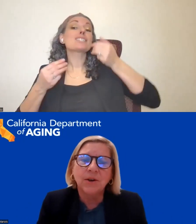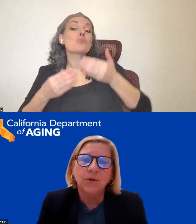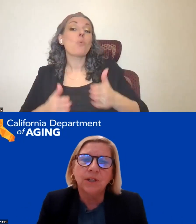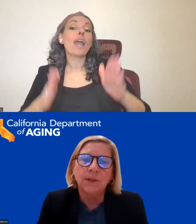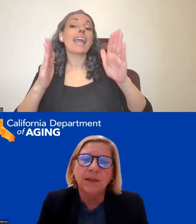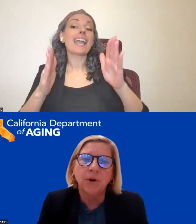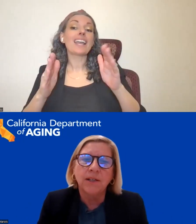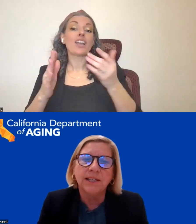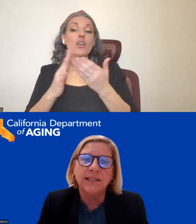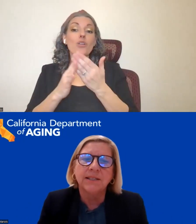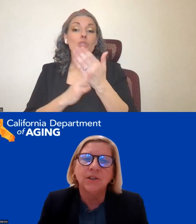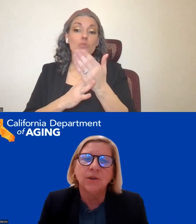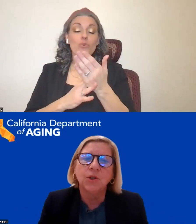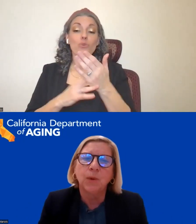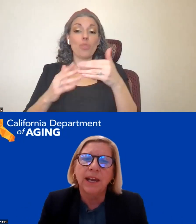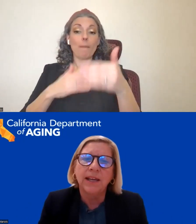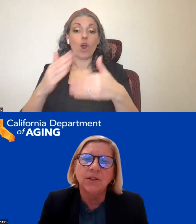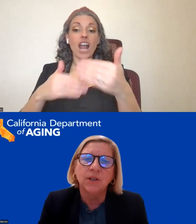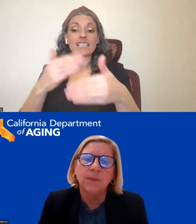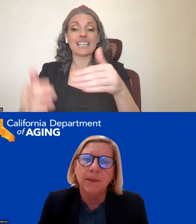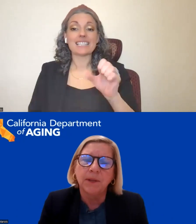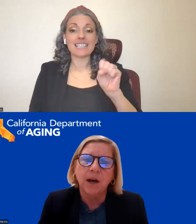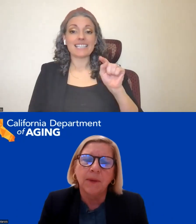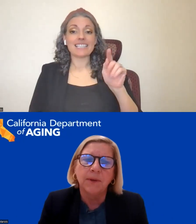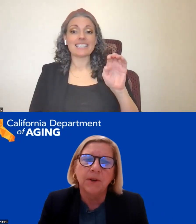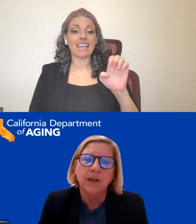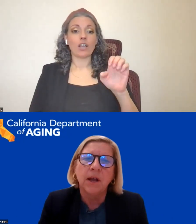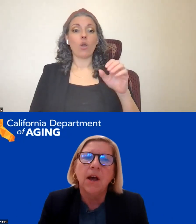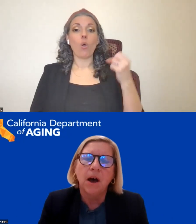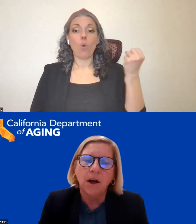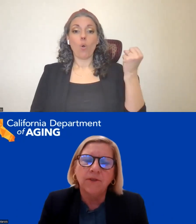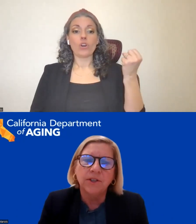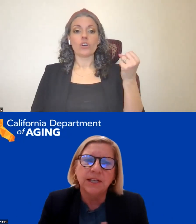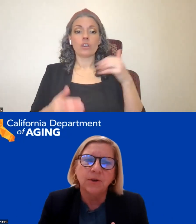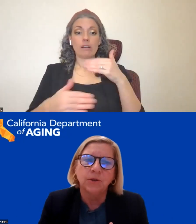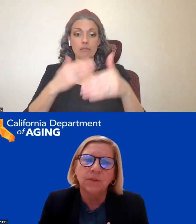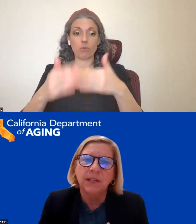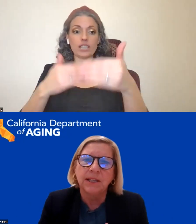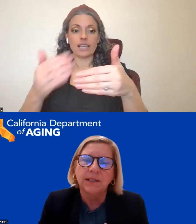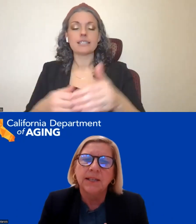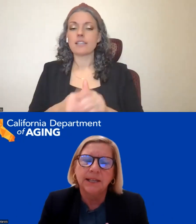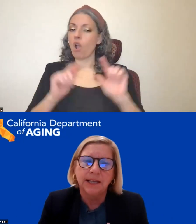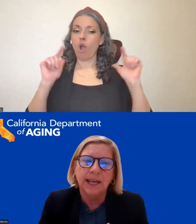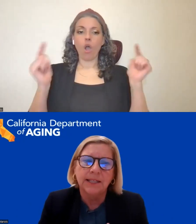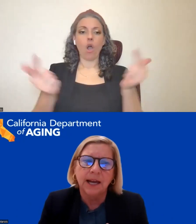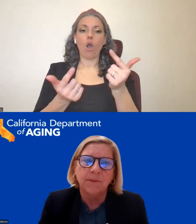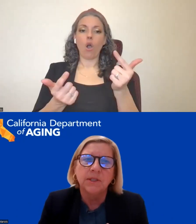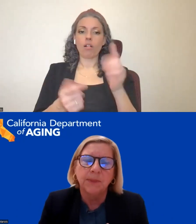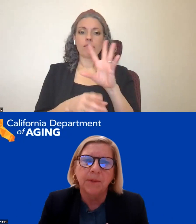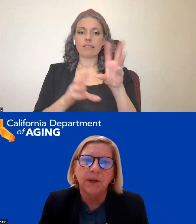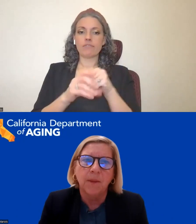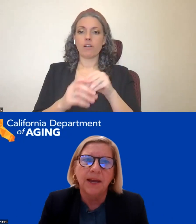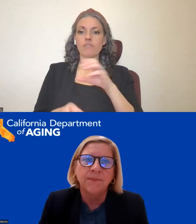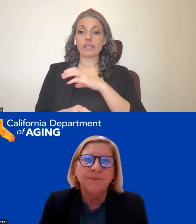the stakeholder committee process, to weigh in during the public comment period. All of our stakeholder committees dedicate time